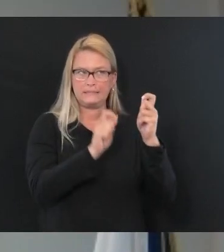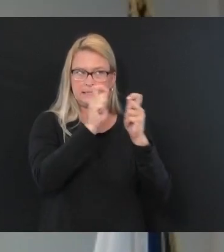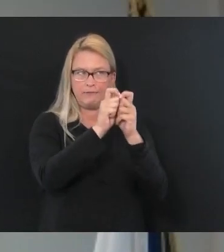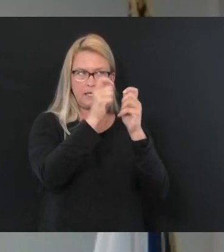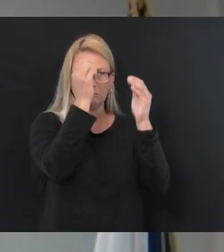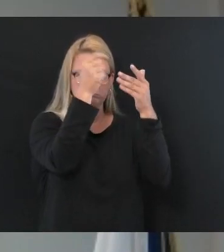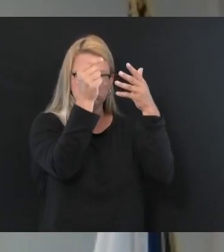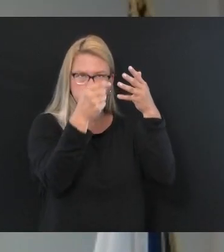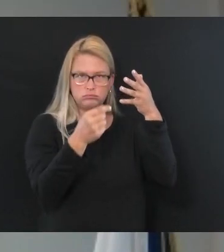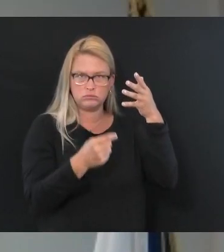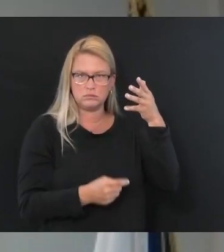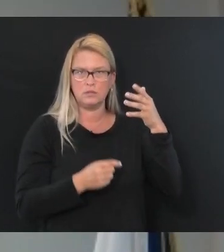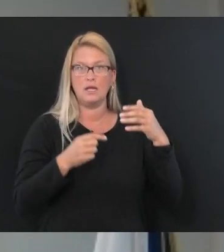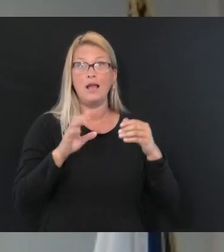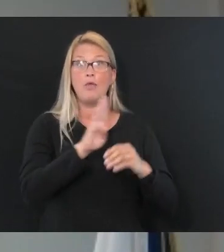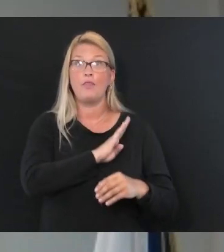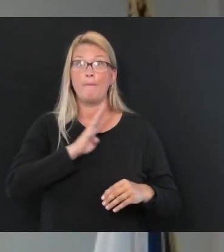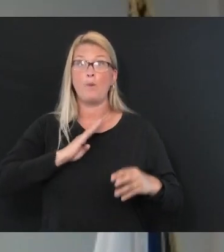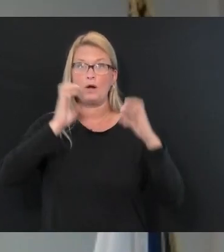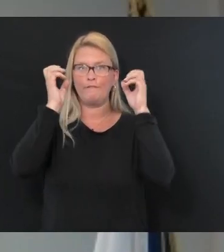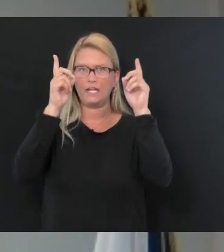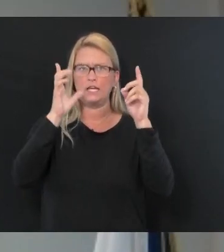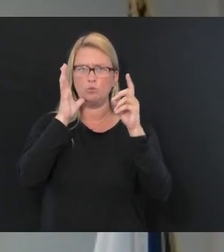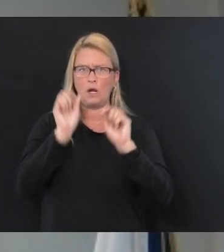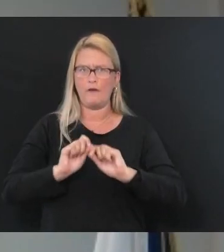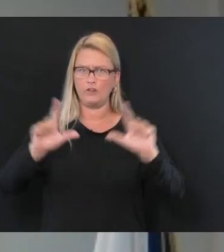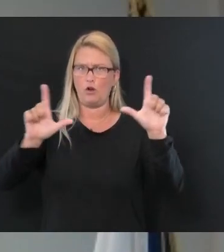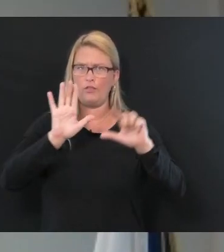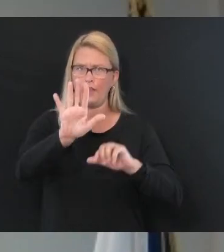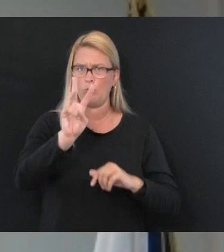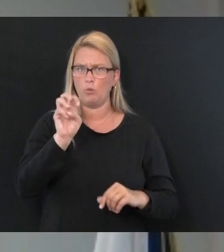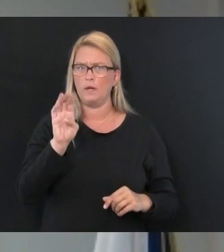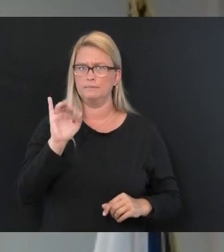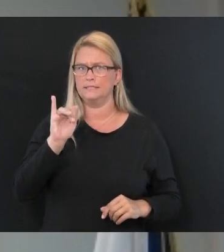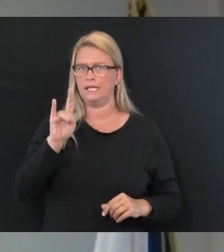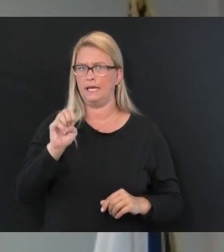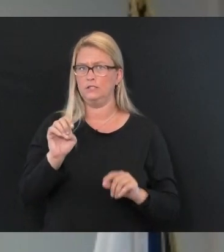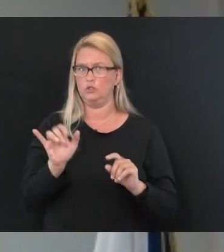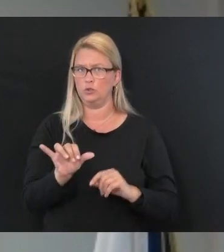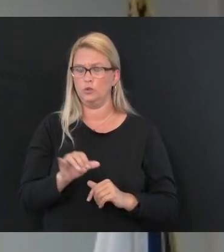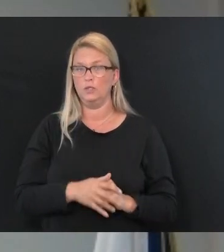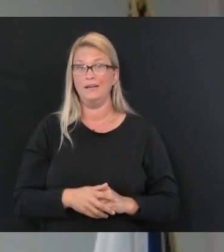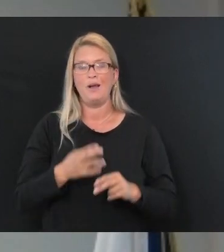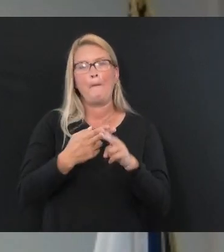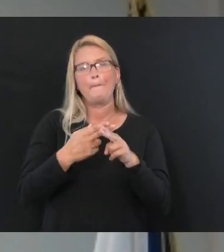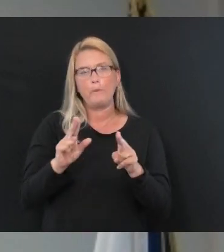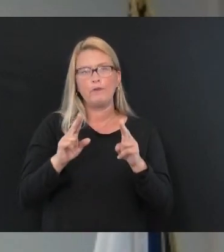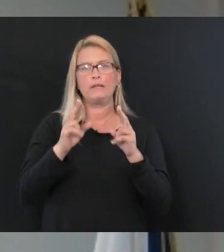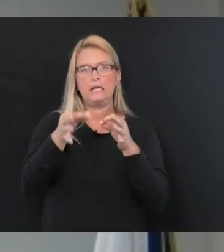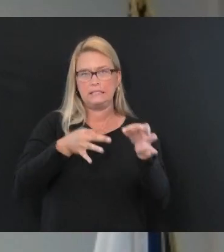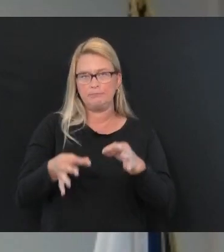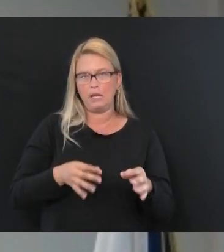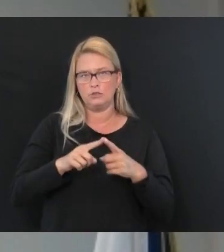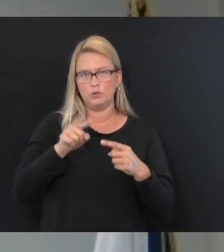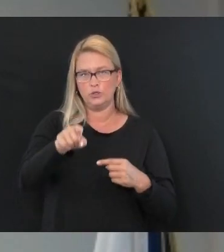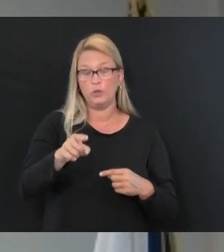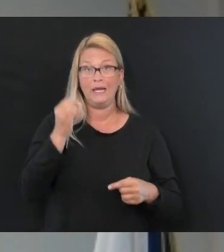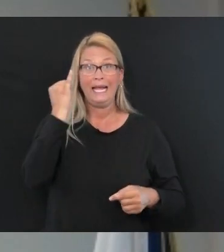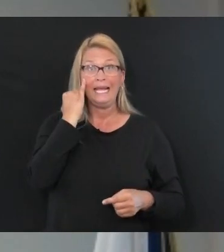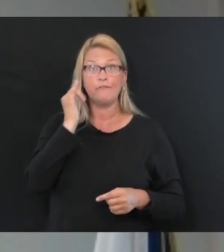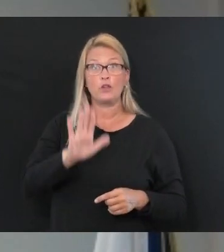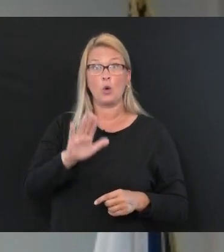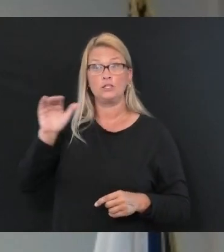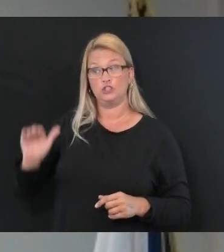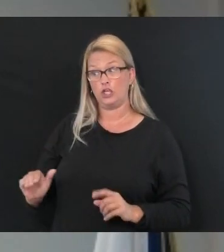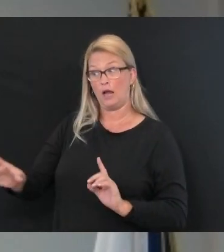website, and also the Board of Education will have that. But to briefly describe it here for everyone, if a child does have COVID-19